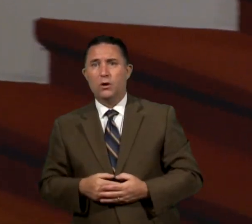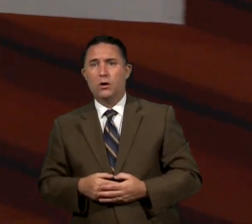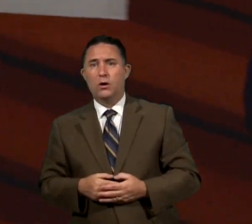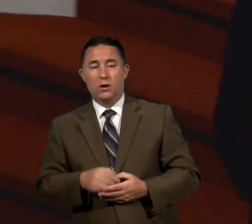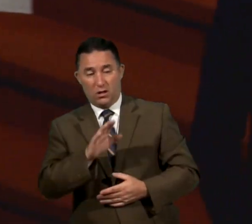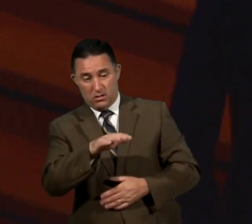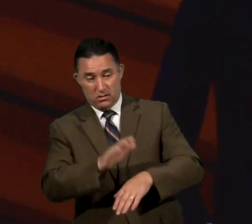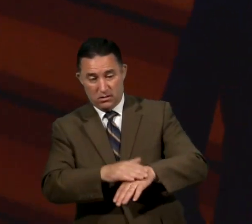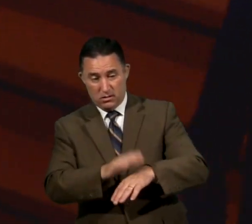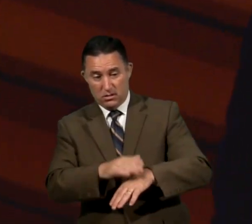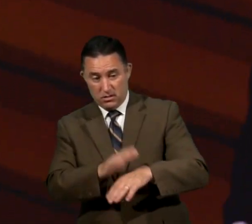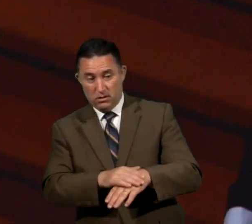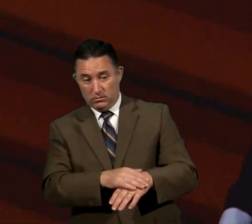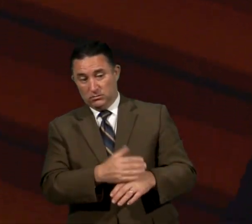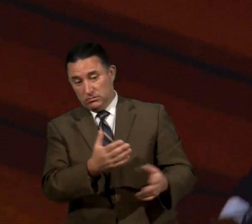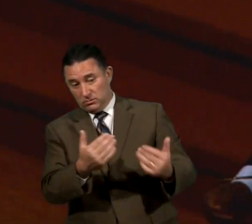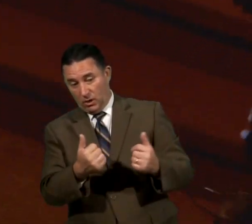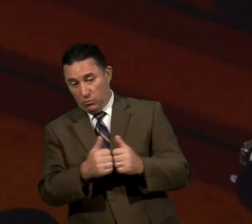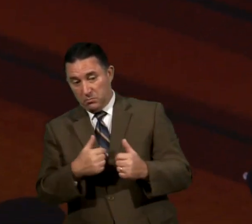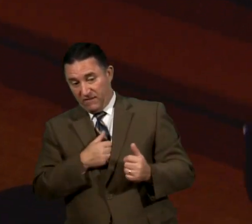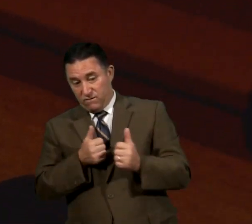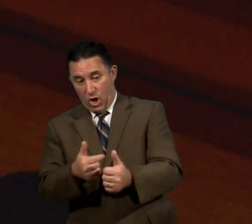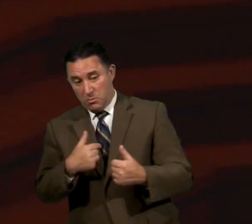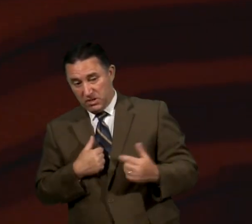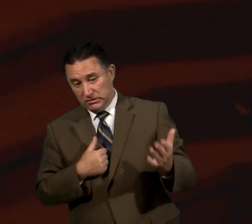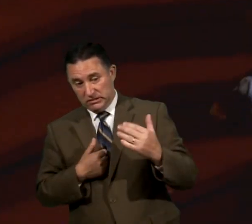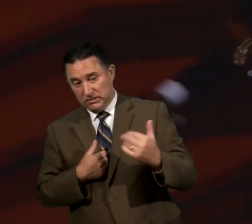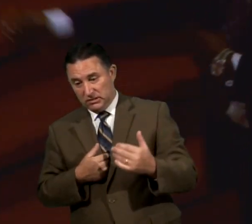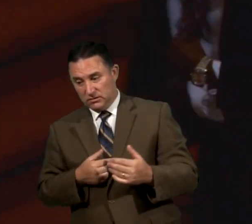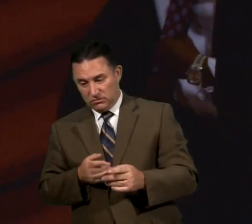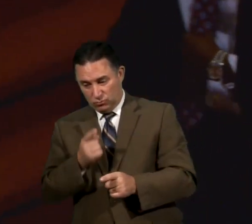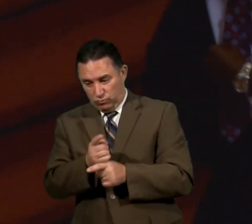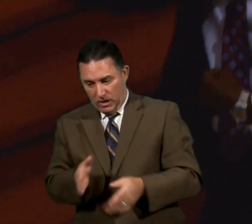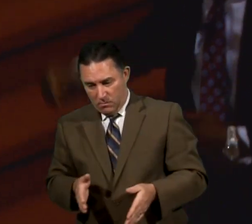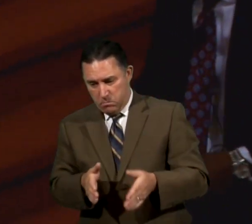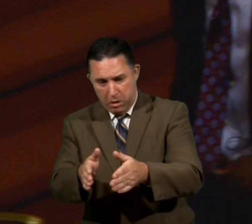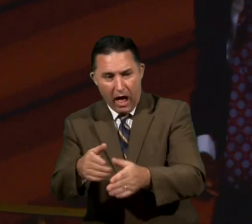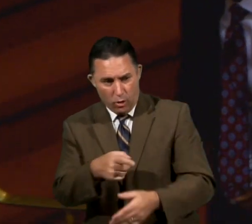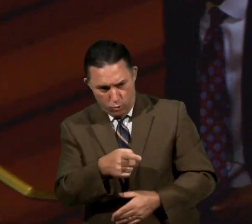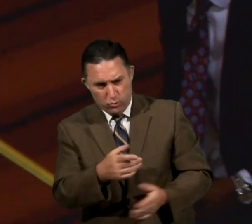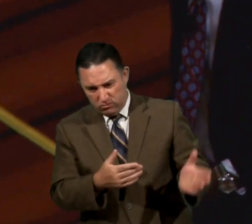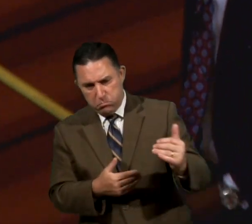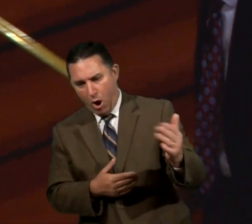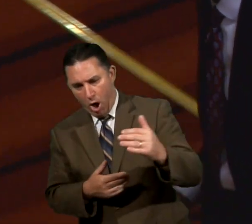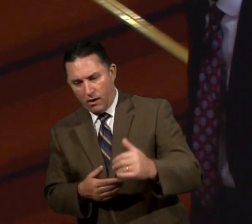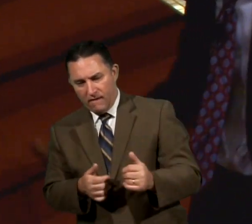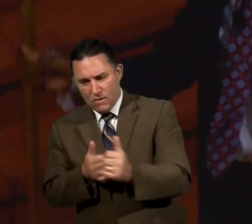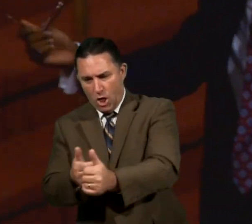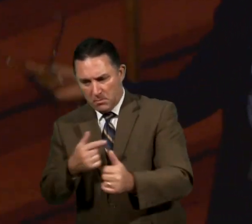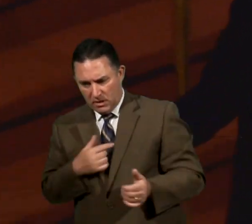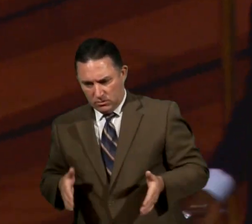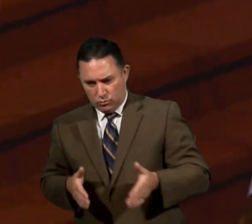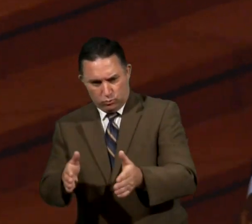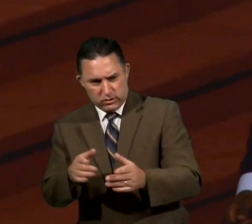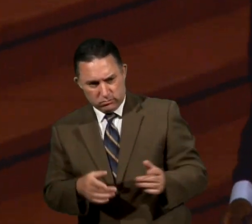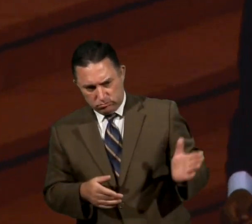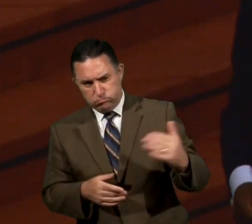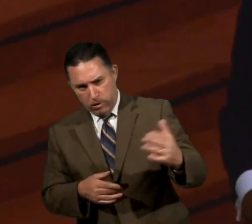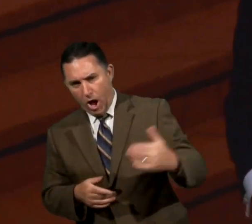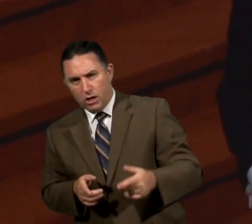Come on. Hey, man, hook up with me. Come with me. Follow me, bro, to down the right path, the narrow way. Yeah. Follow me down the straight